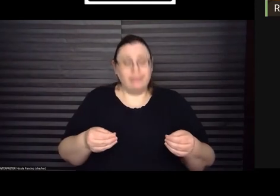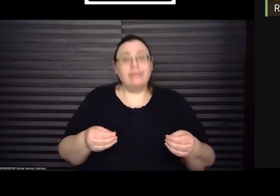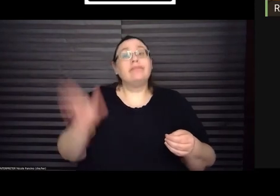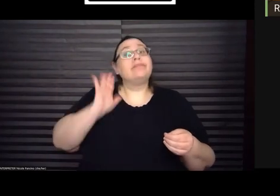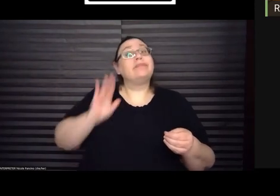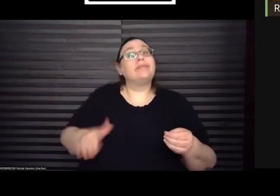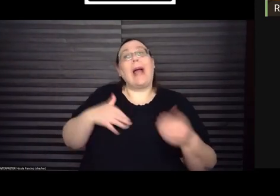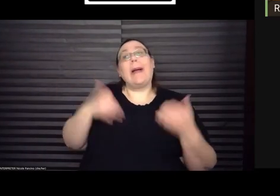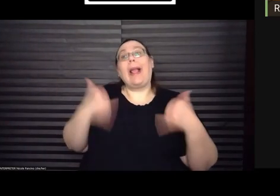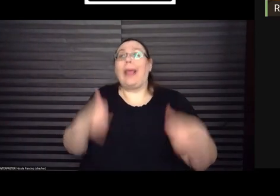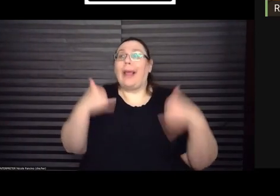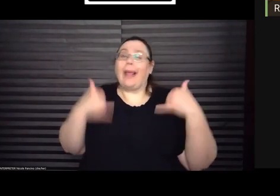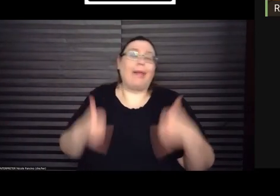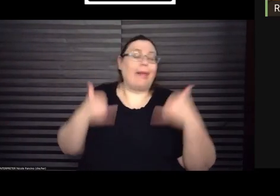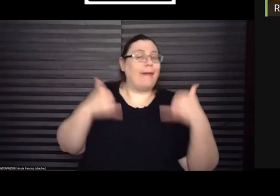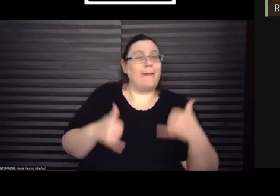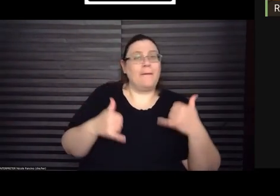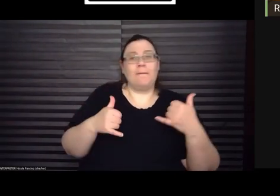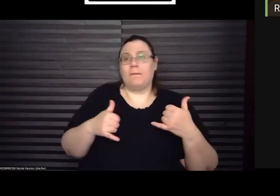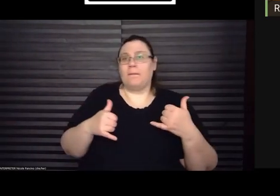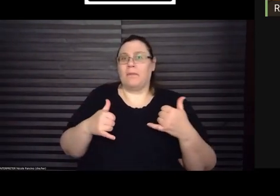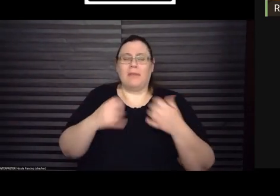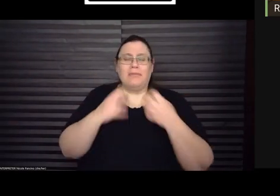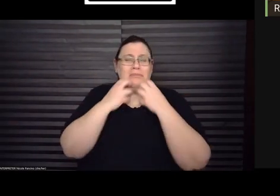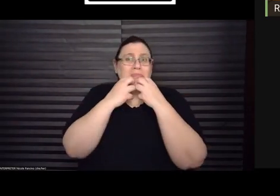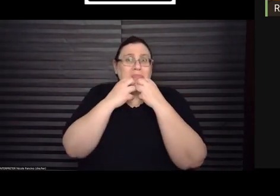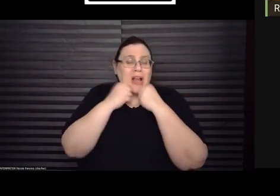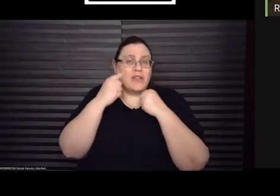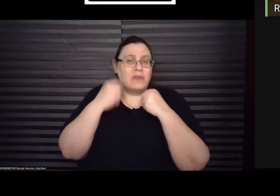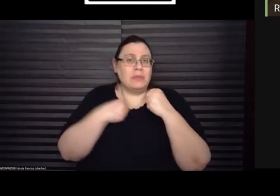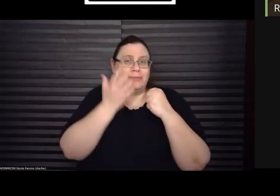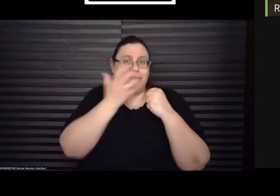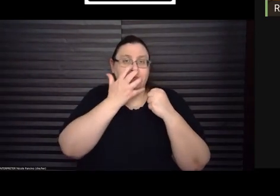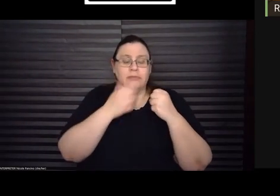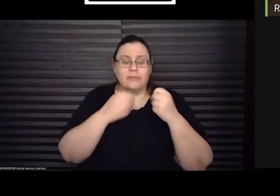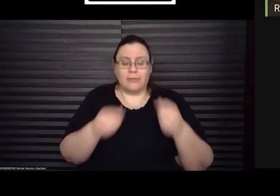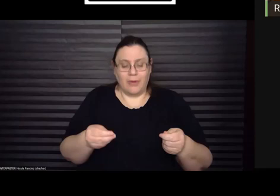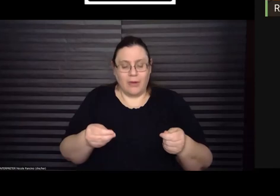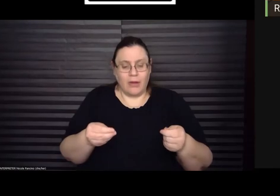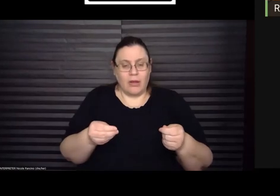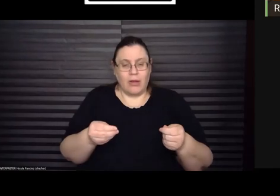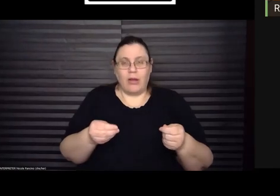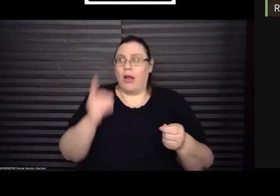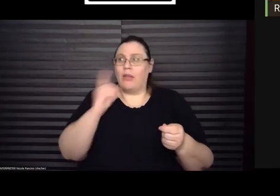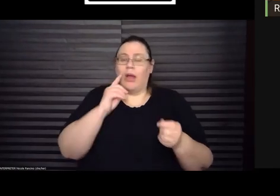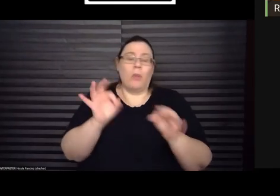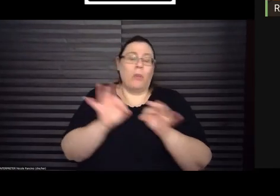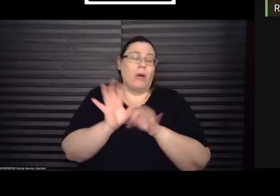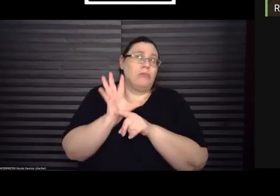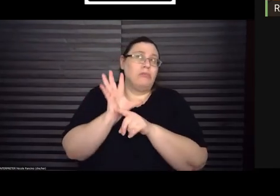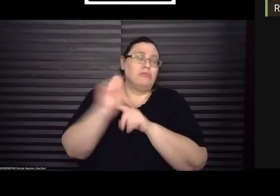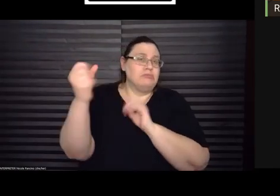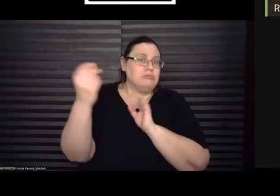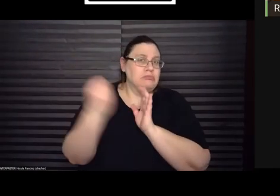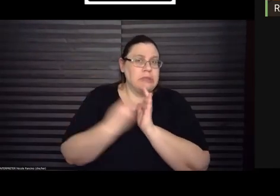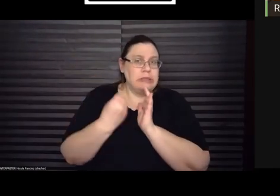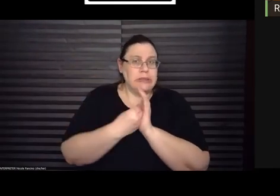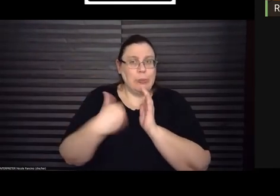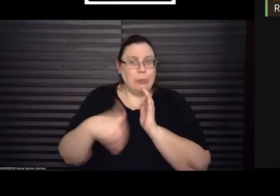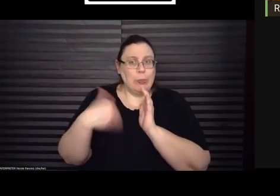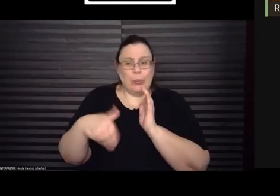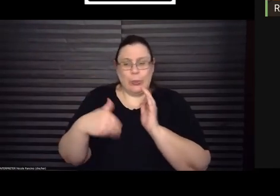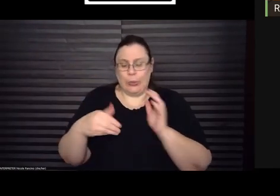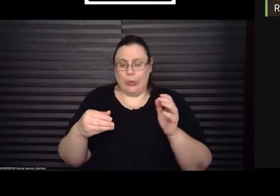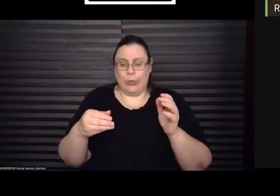to play with them when I was a child. And I thought they were, you know, I mean, they were very precious to me. And I thought they were worth, you know, a lot of money, right? They